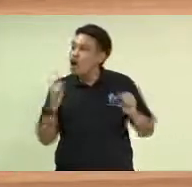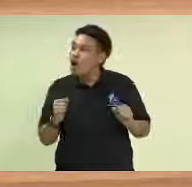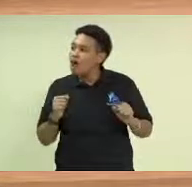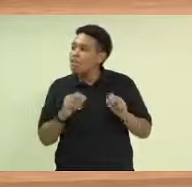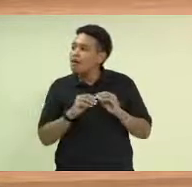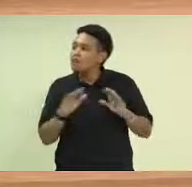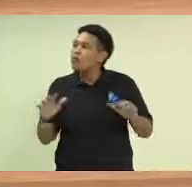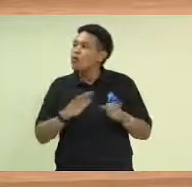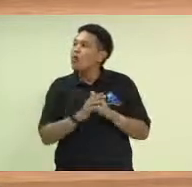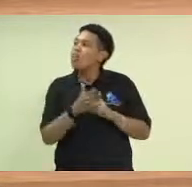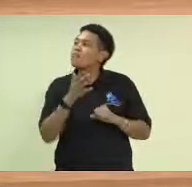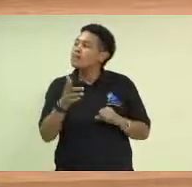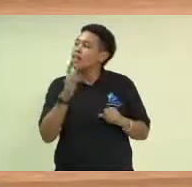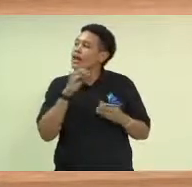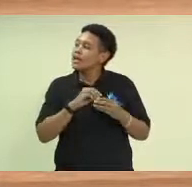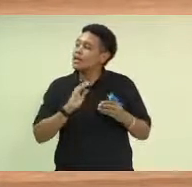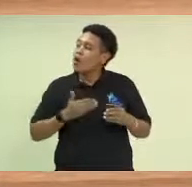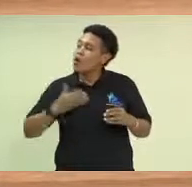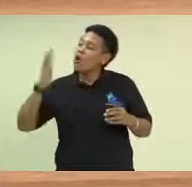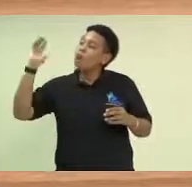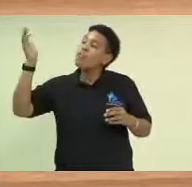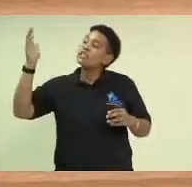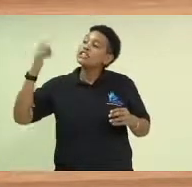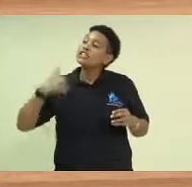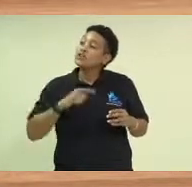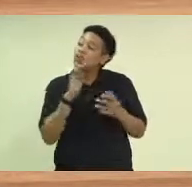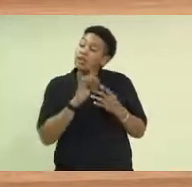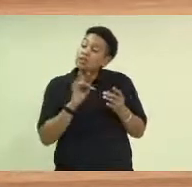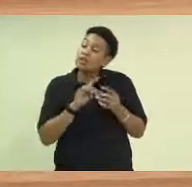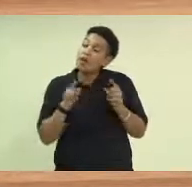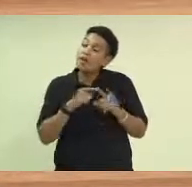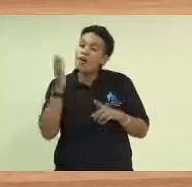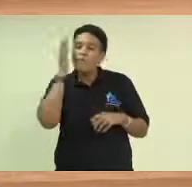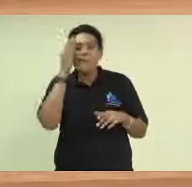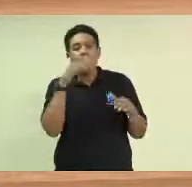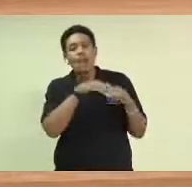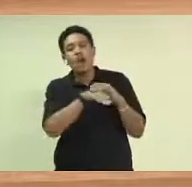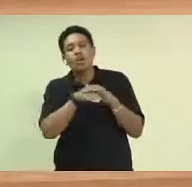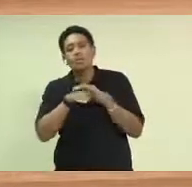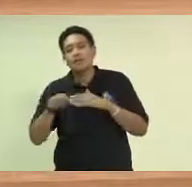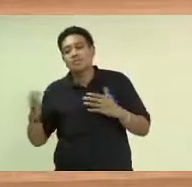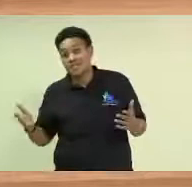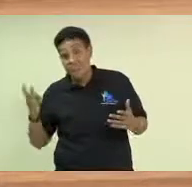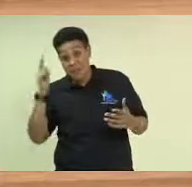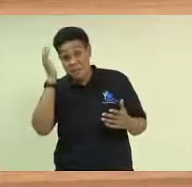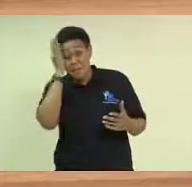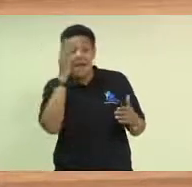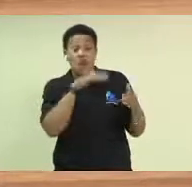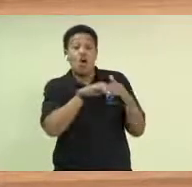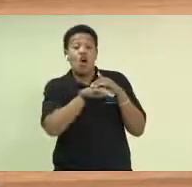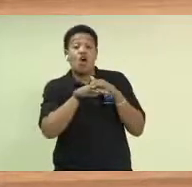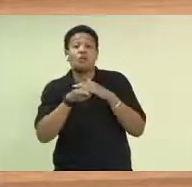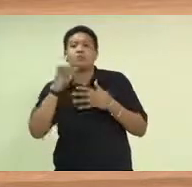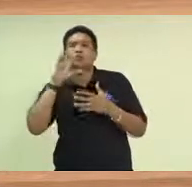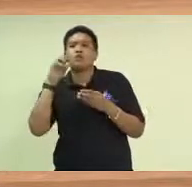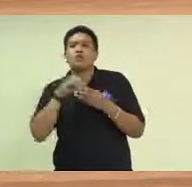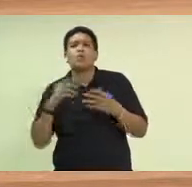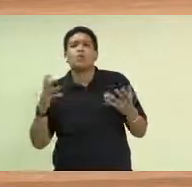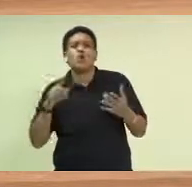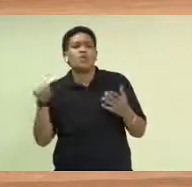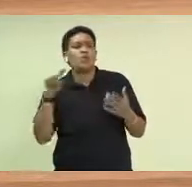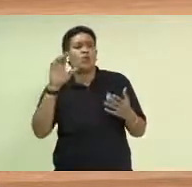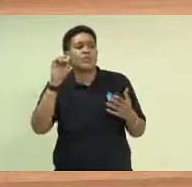cases. In our presentations, though, we talk about bed occupancy, and bed occupancy includes